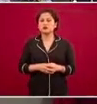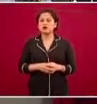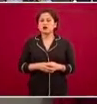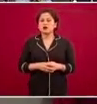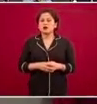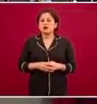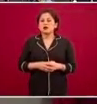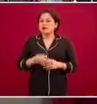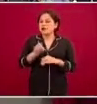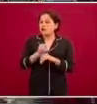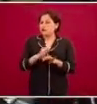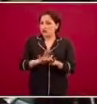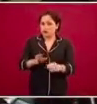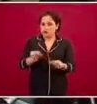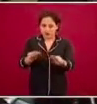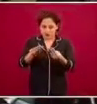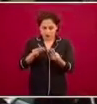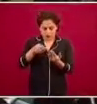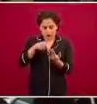Yes, this